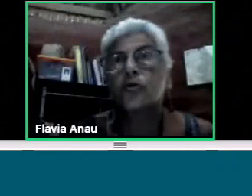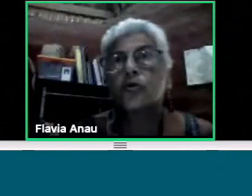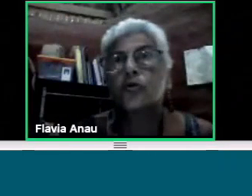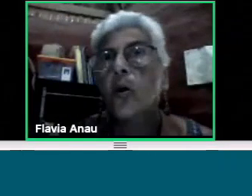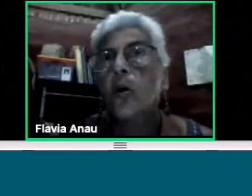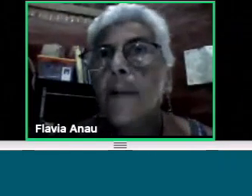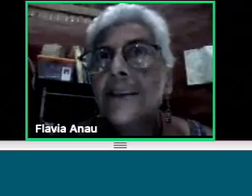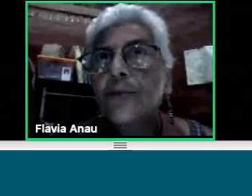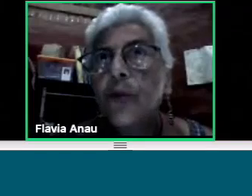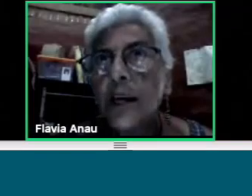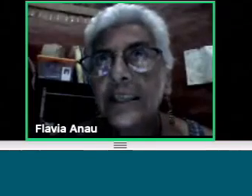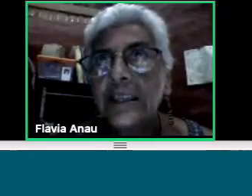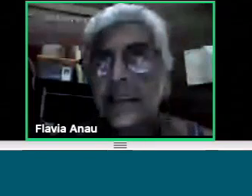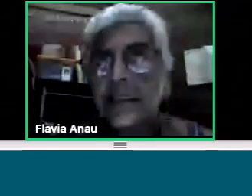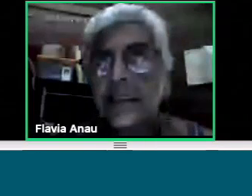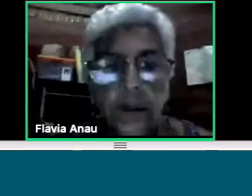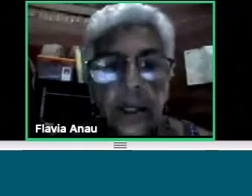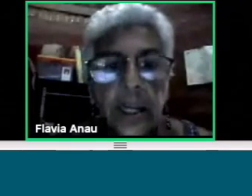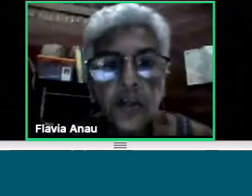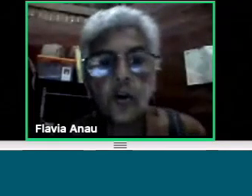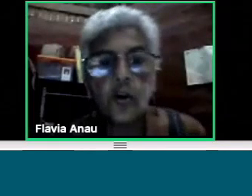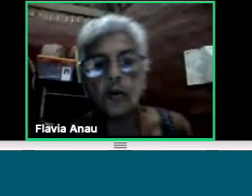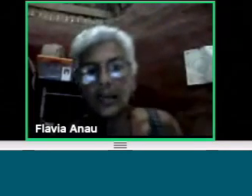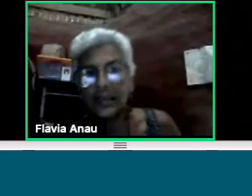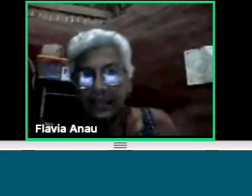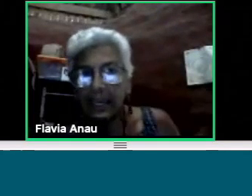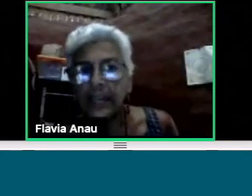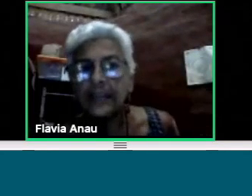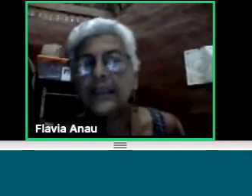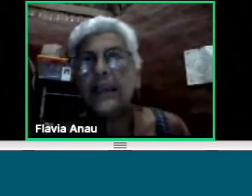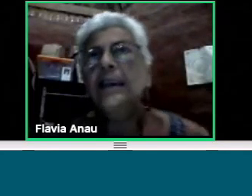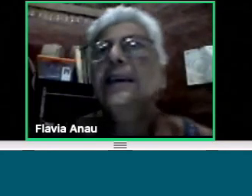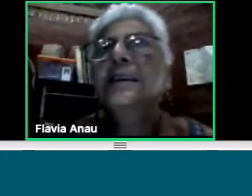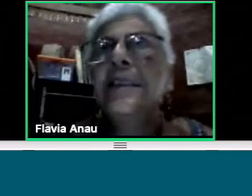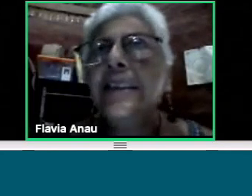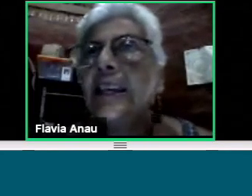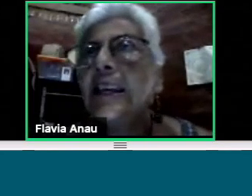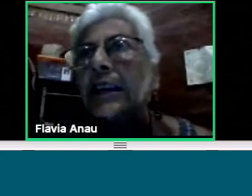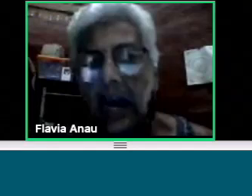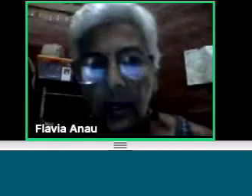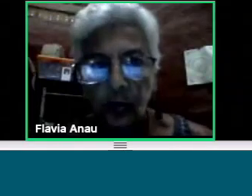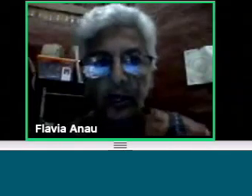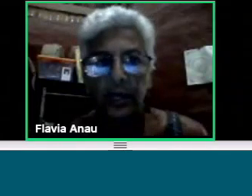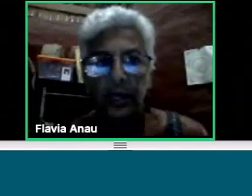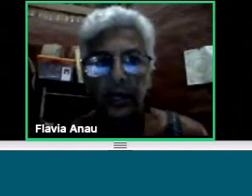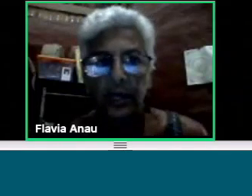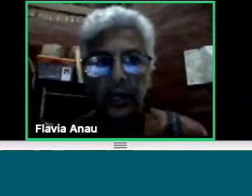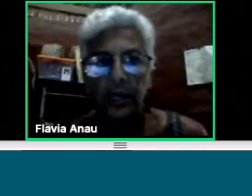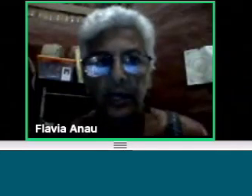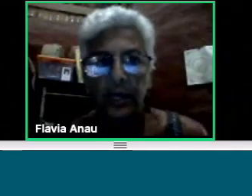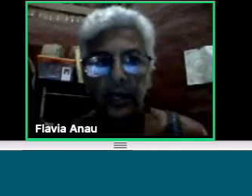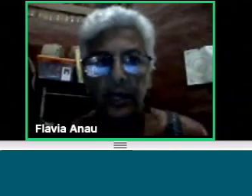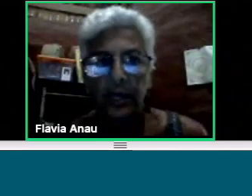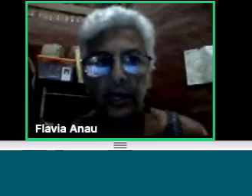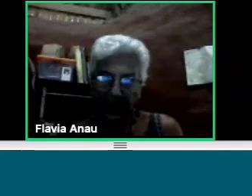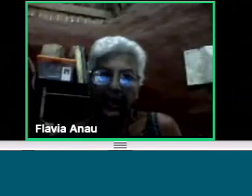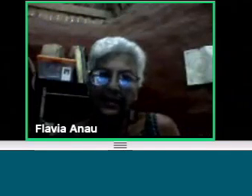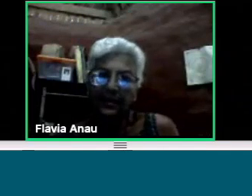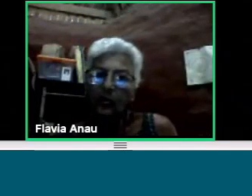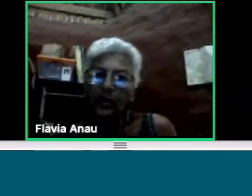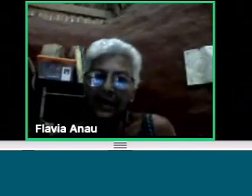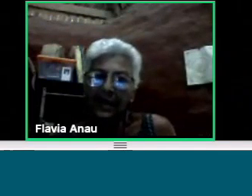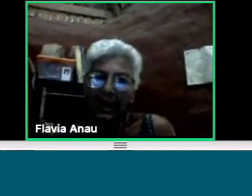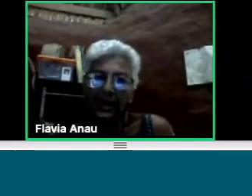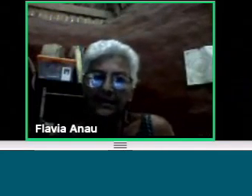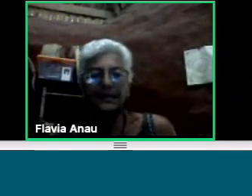areas find themselves in a stronger discrimination situation. Next, please, and obviously